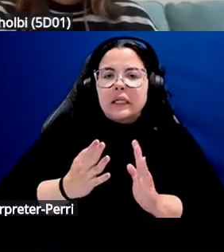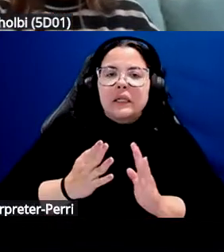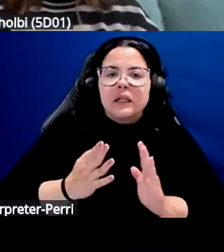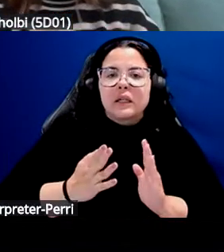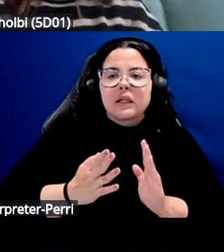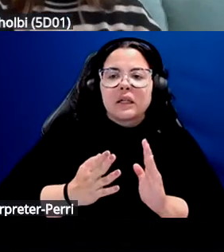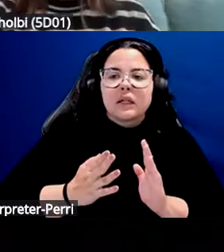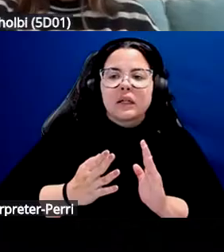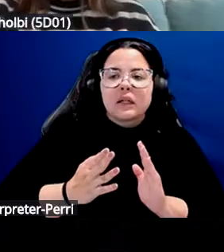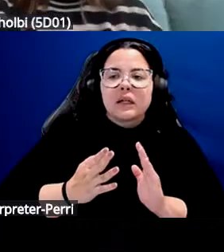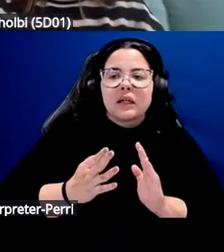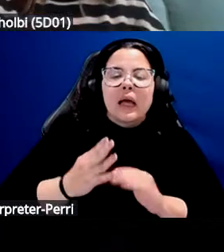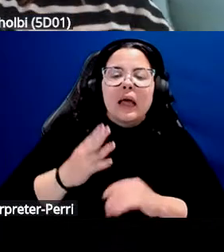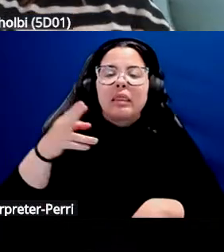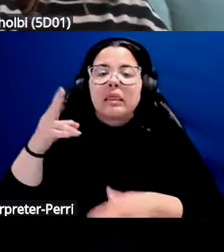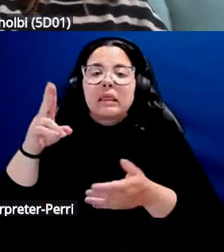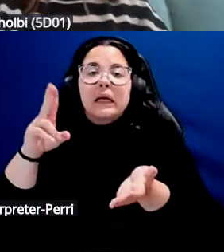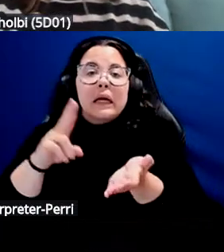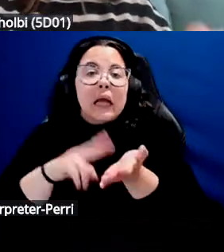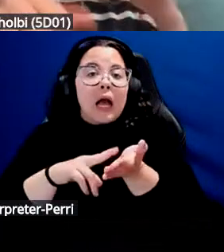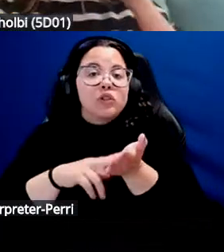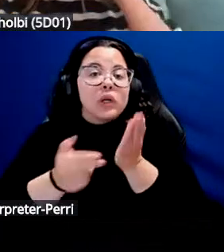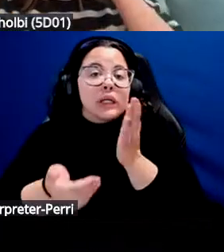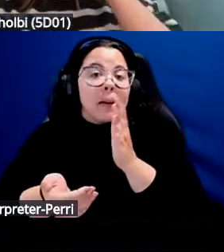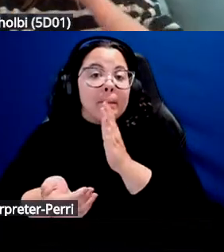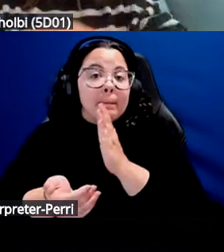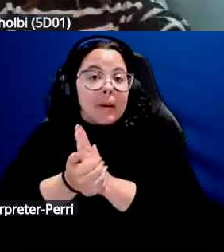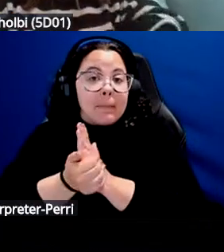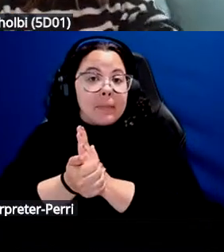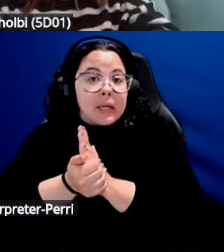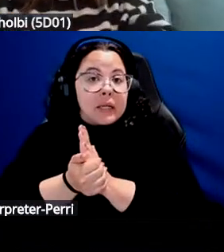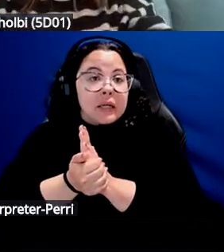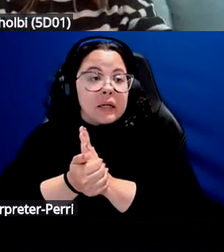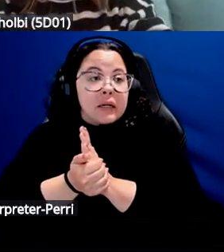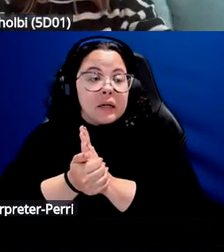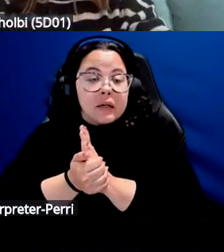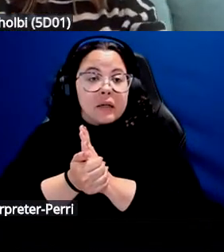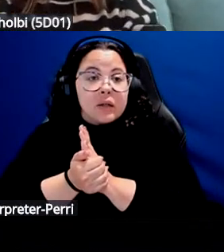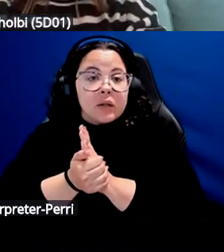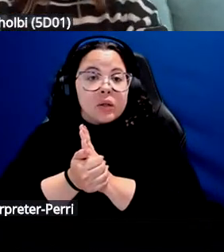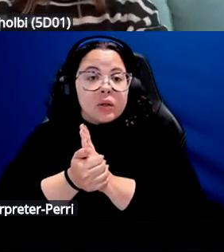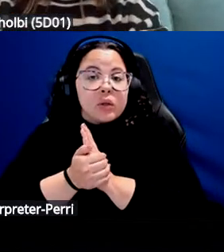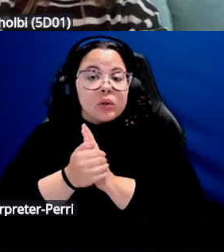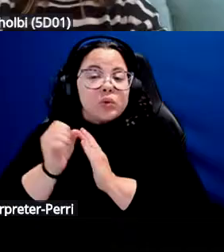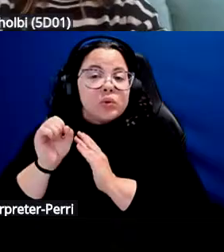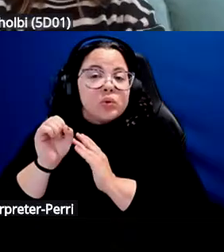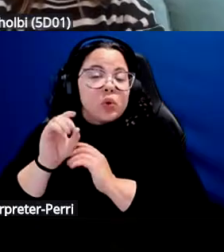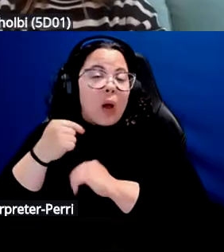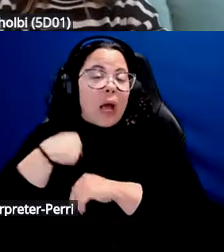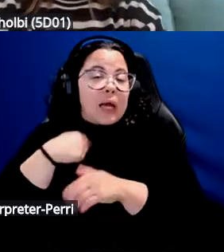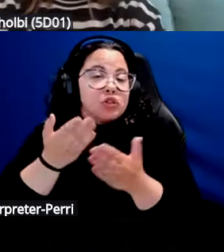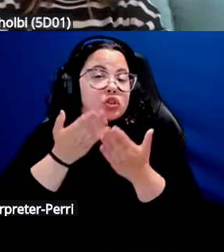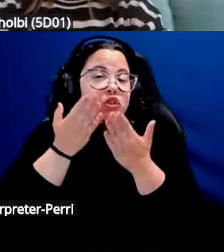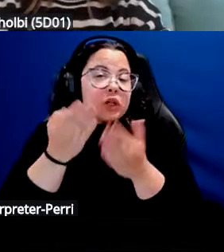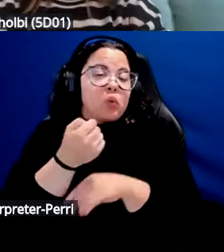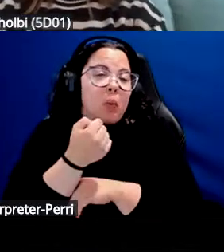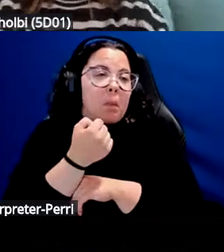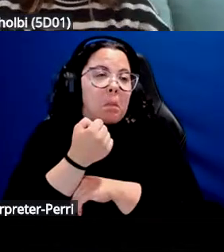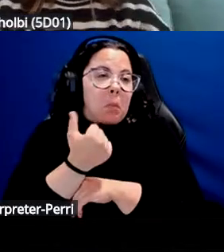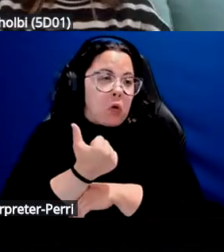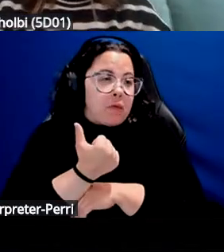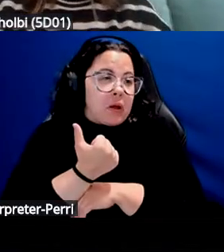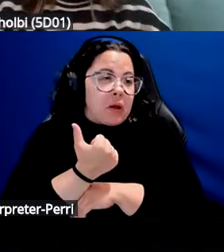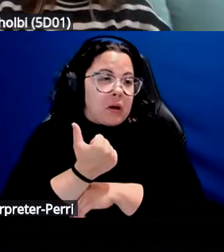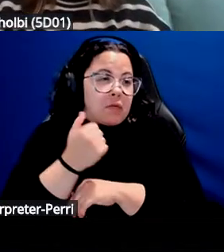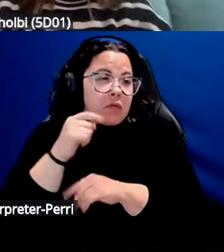and the contract amendment from the May meeting. So I would suggest removing that from the consent